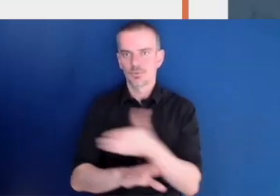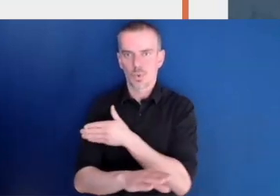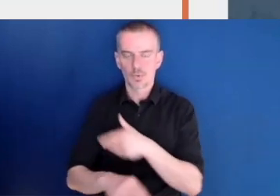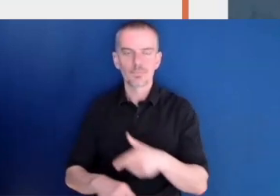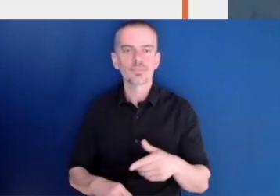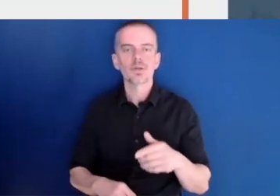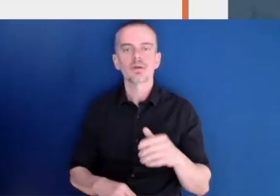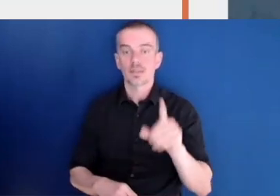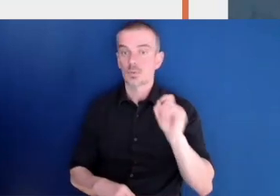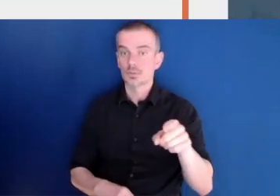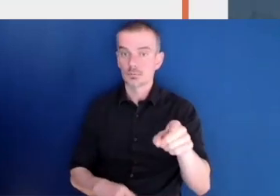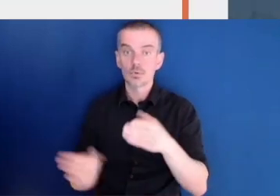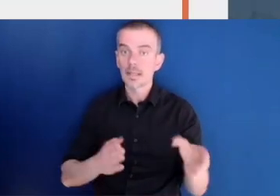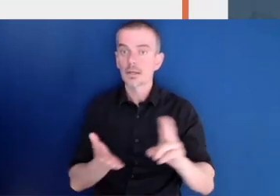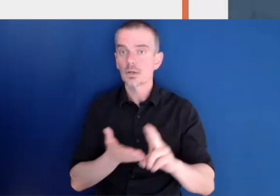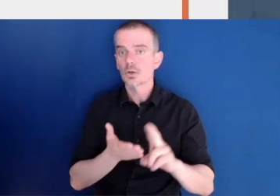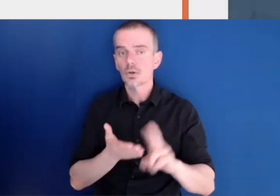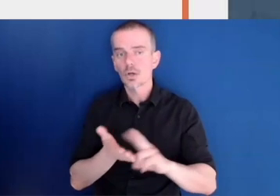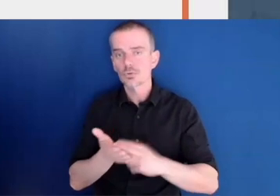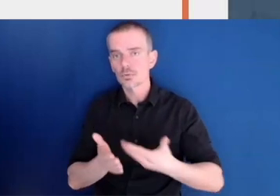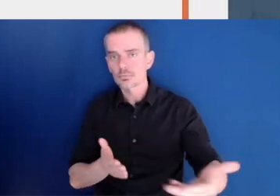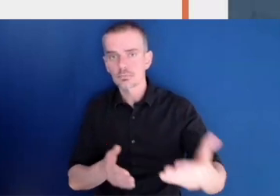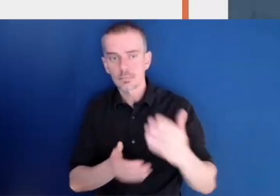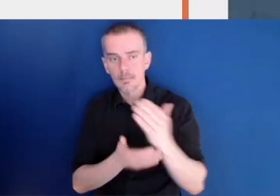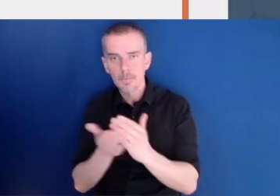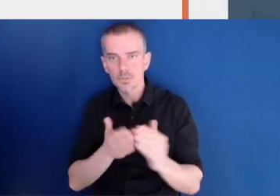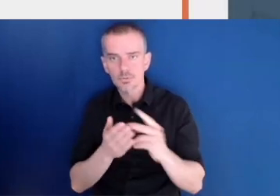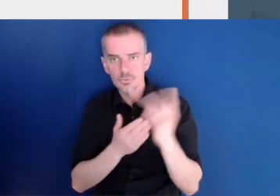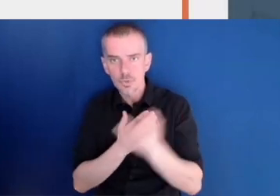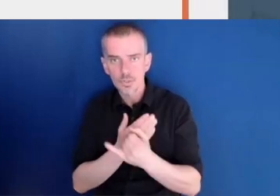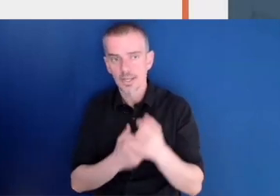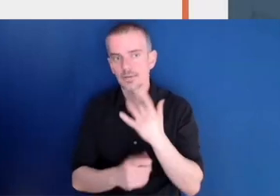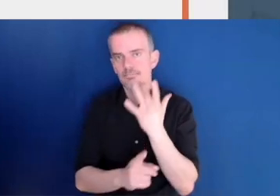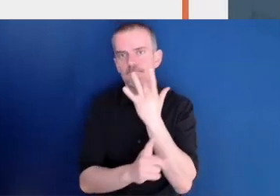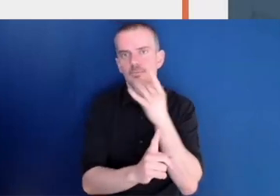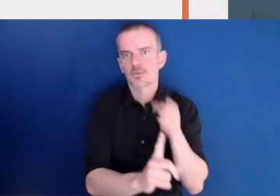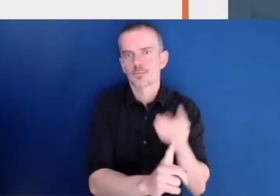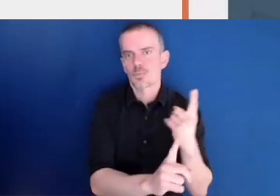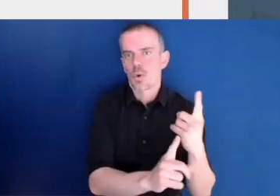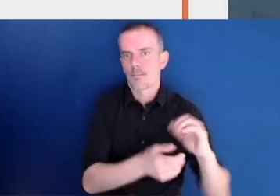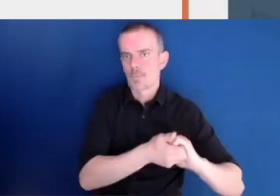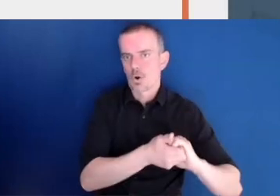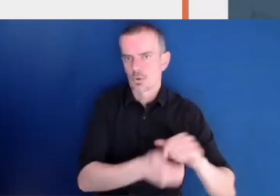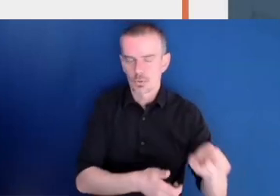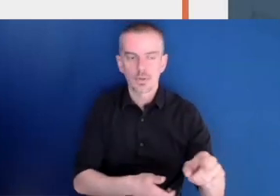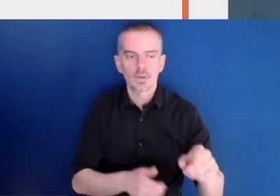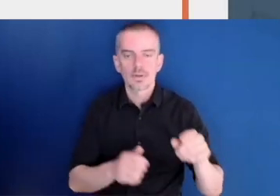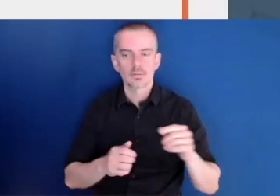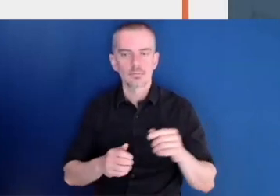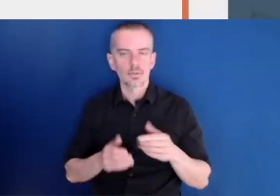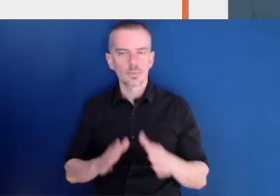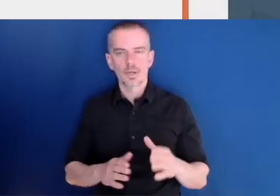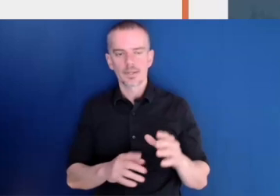you're planning to contract out parts of a project and there's a desired partner, are there ways to be able to work with that